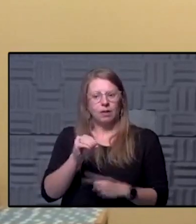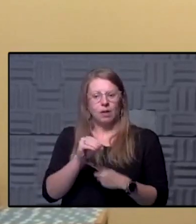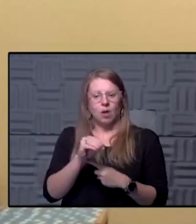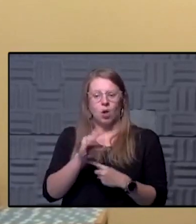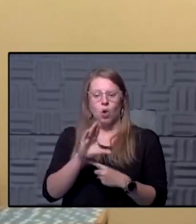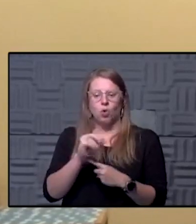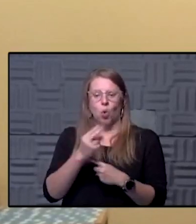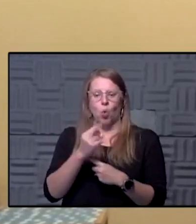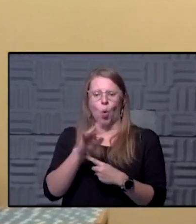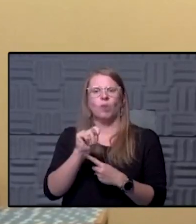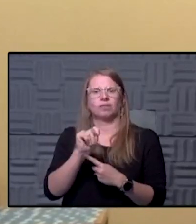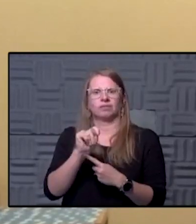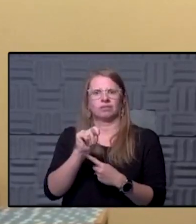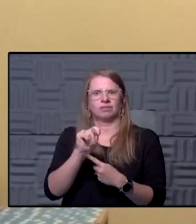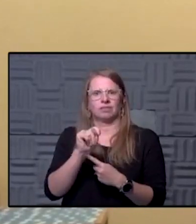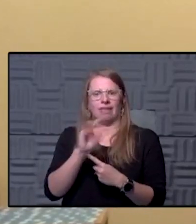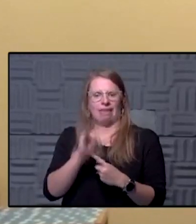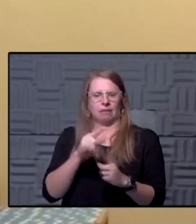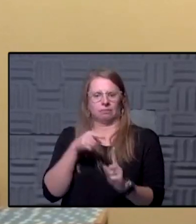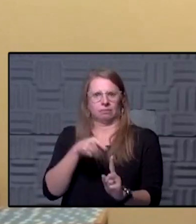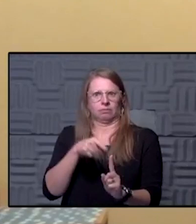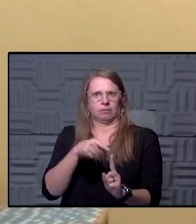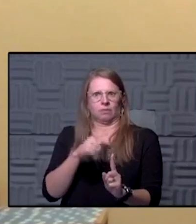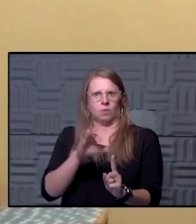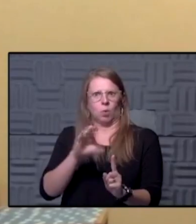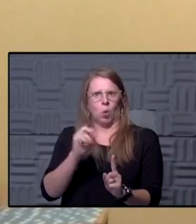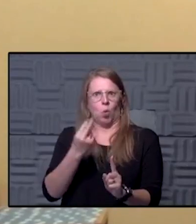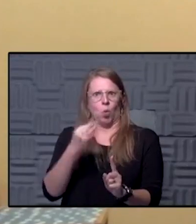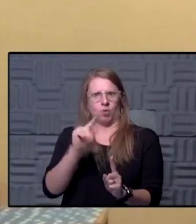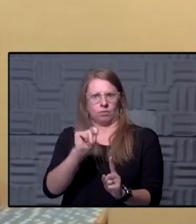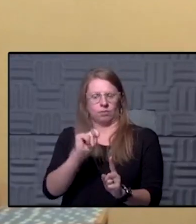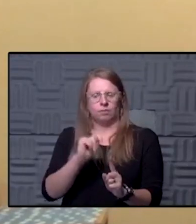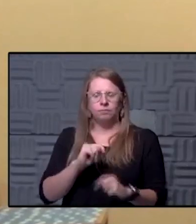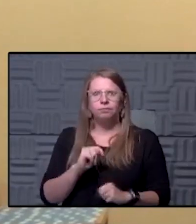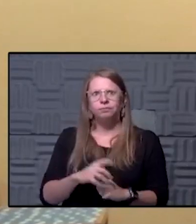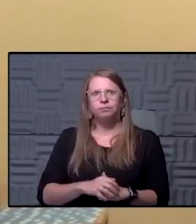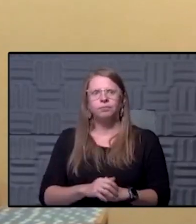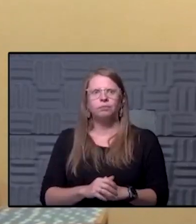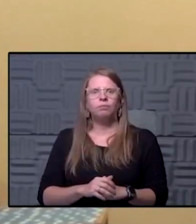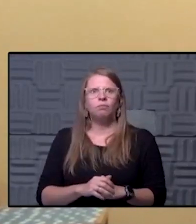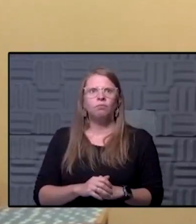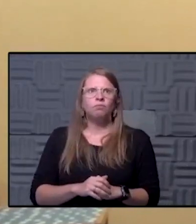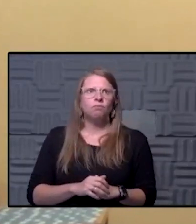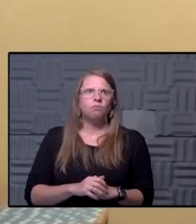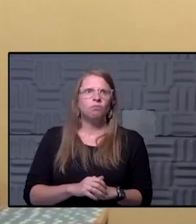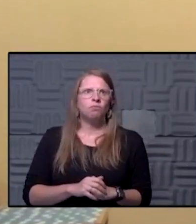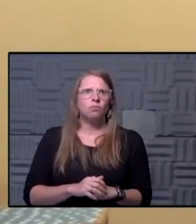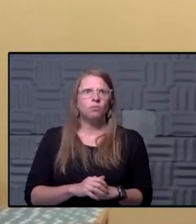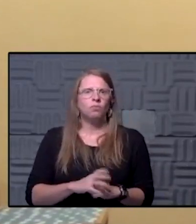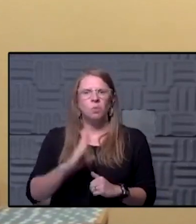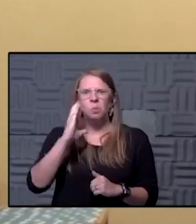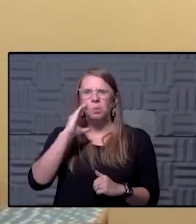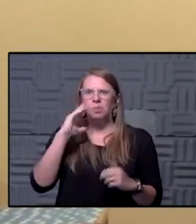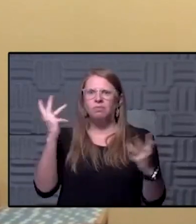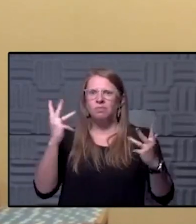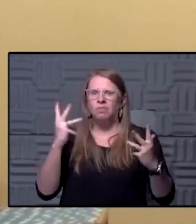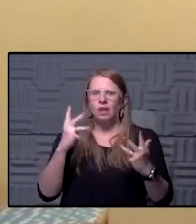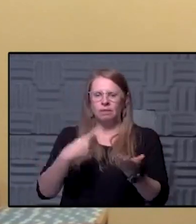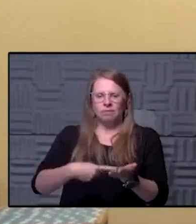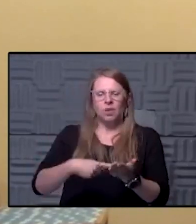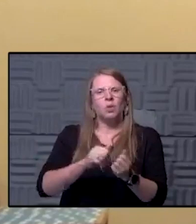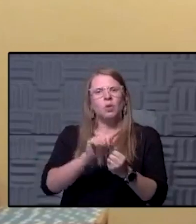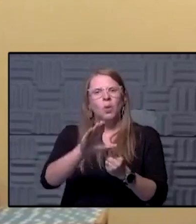cohorting. And, I think what I would just be aware of is, talk to your kids